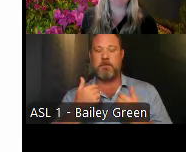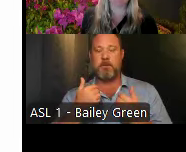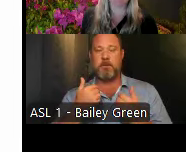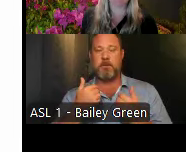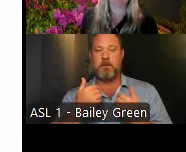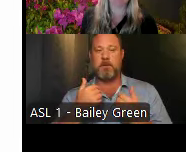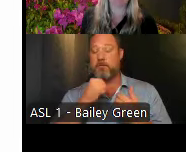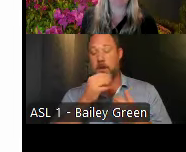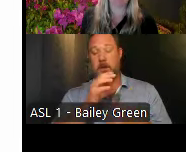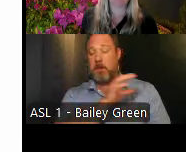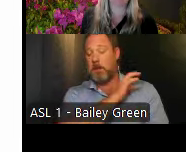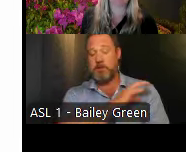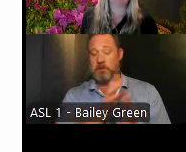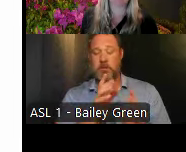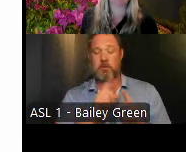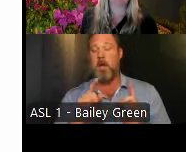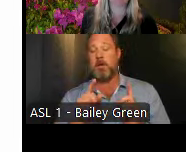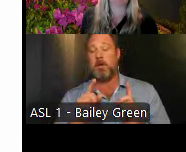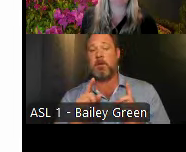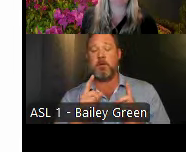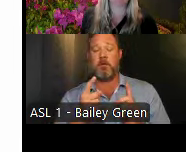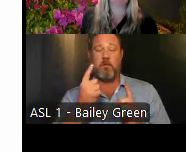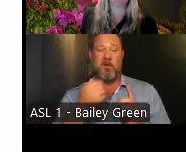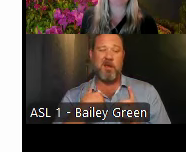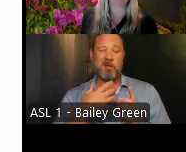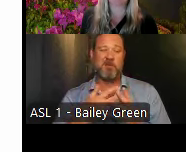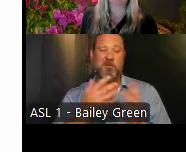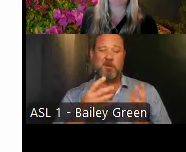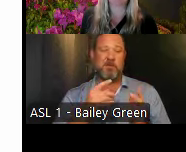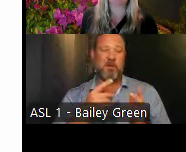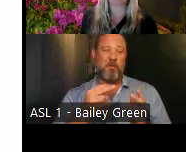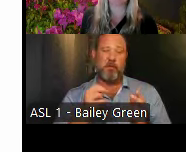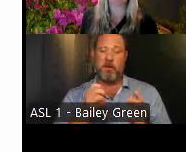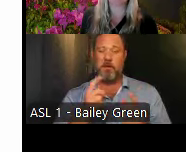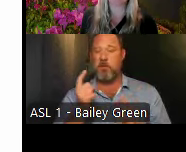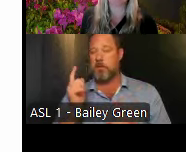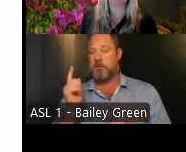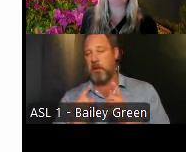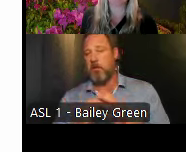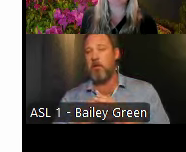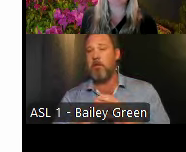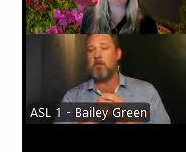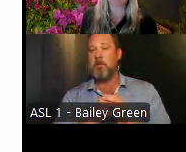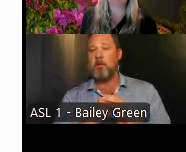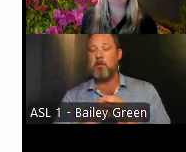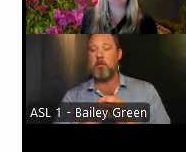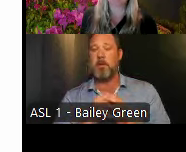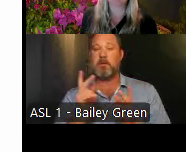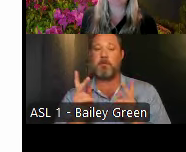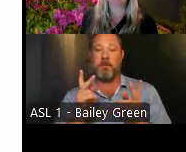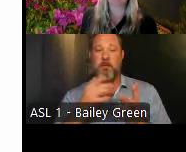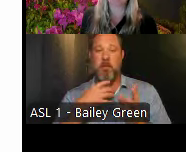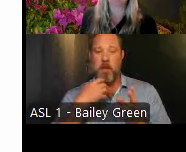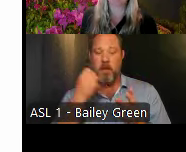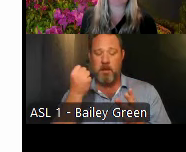I'm not a clinician, but I think one has too much dopamine, one has too little. And as people